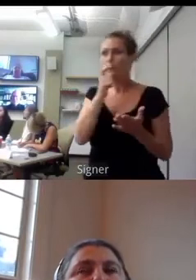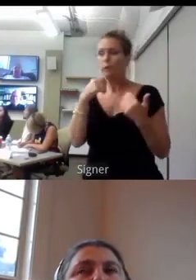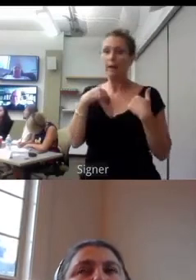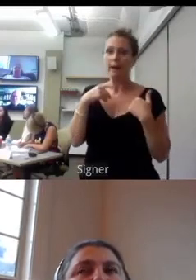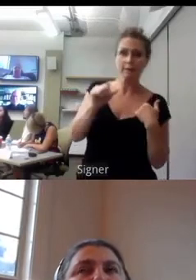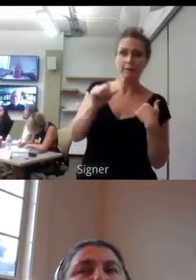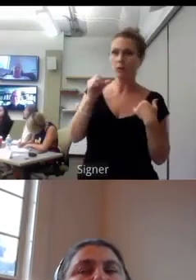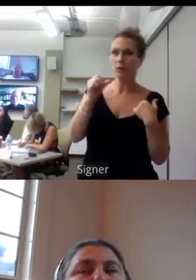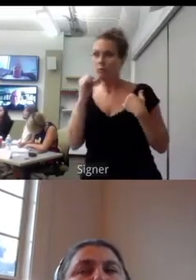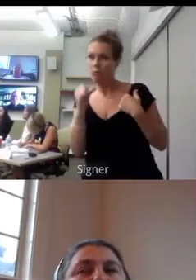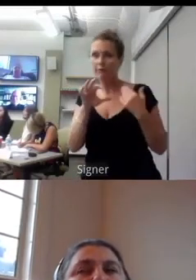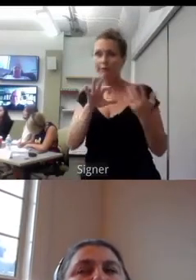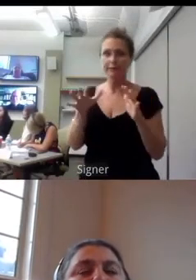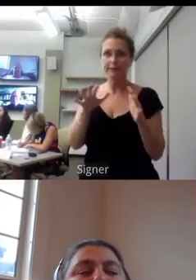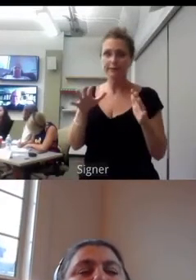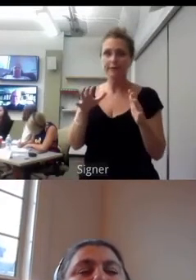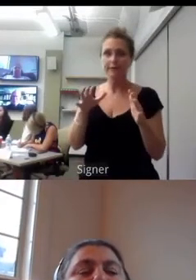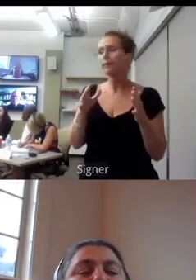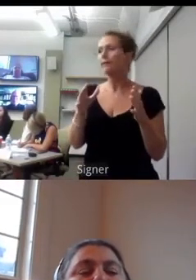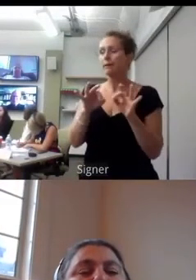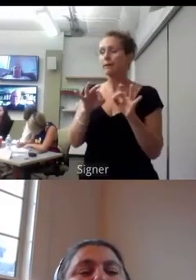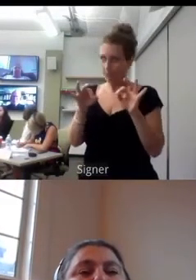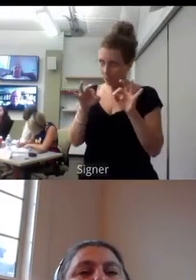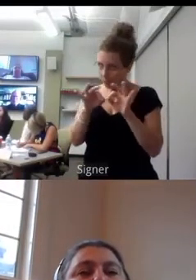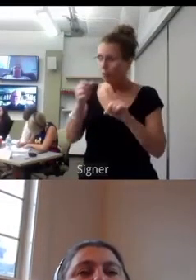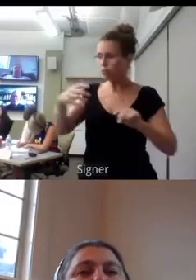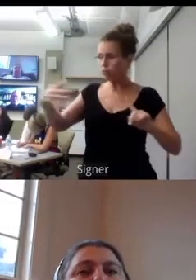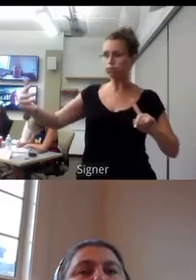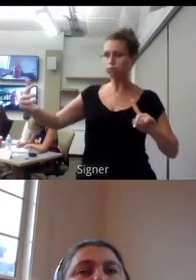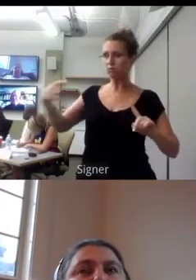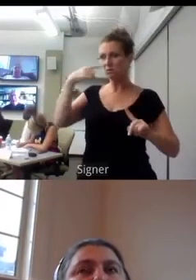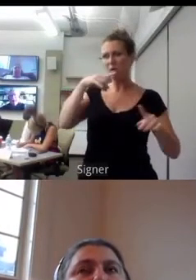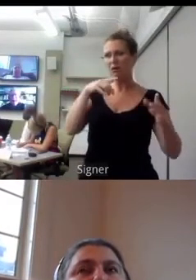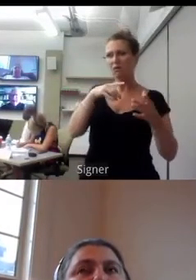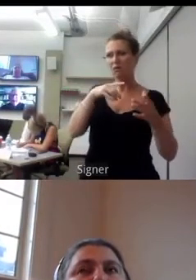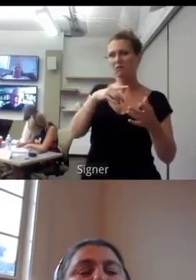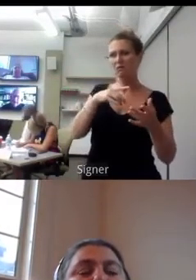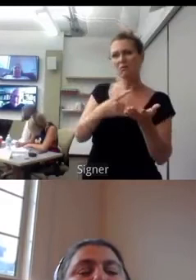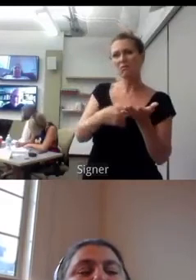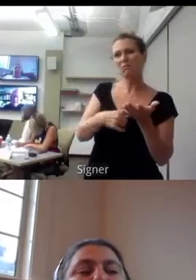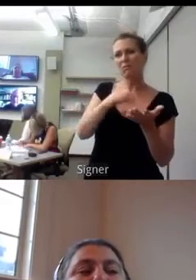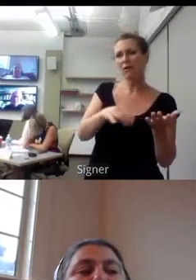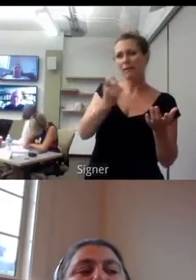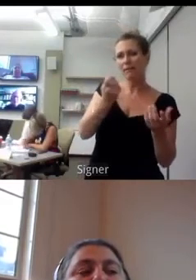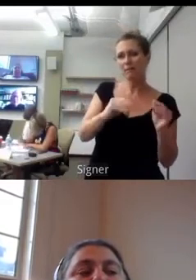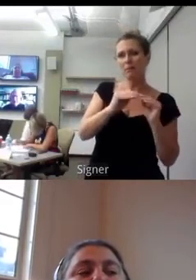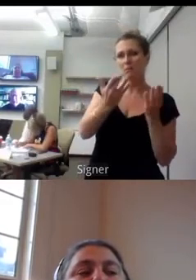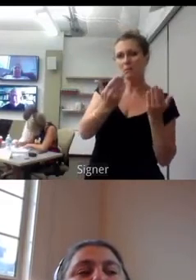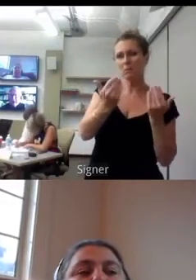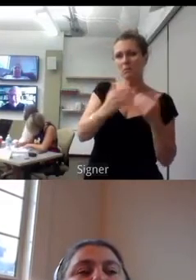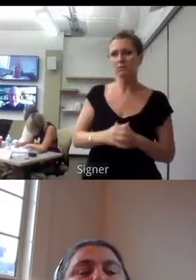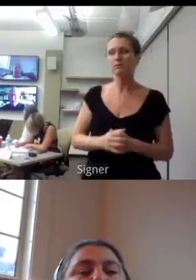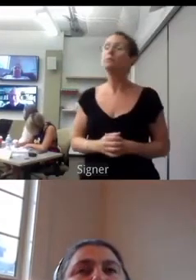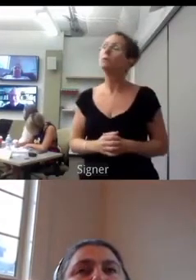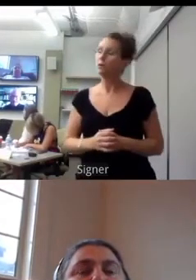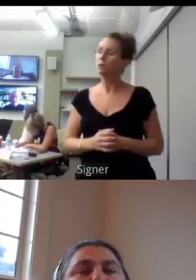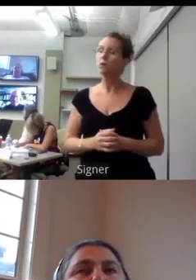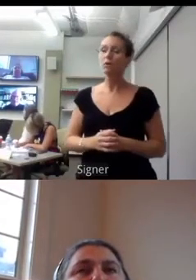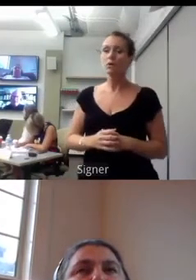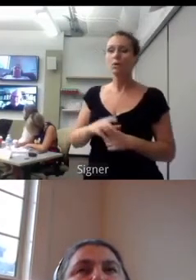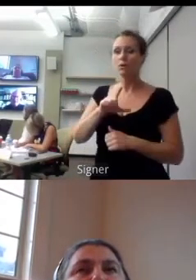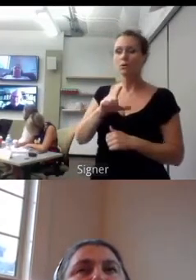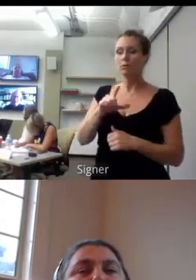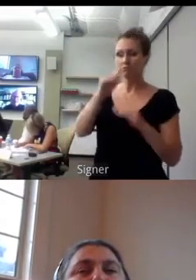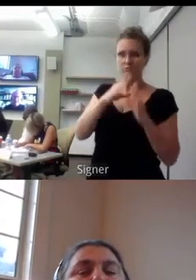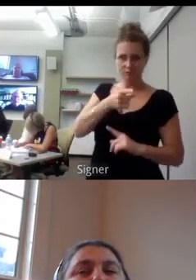too narrow a term. Can you speak to that? So what would be your response? You're hitting on several points at once. I mean, jurisdictionally, if you